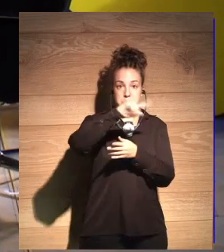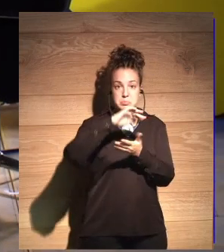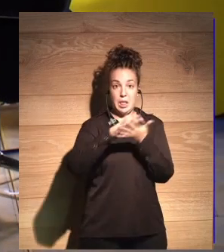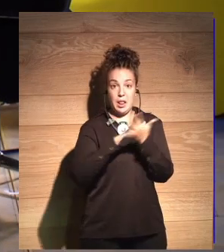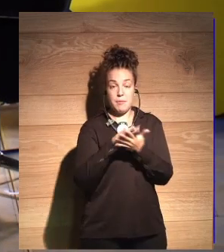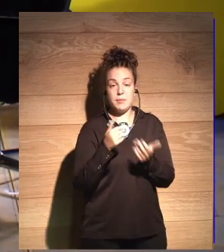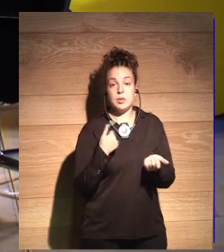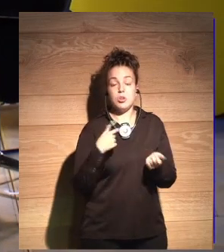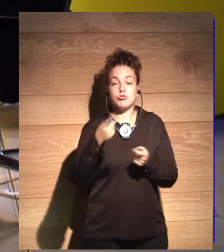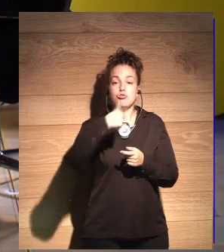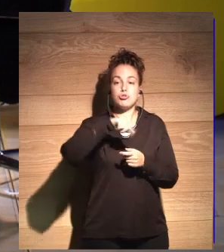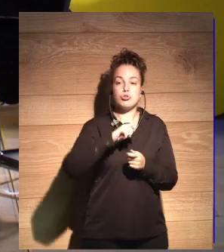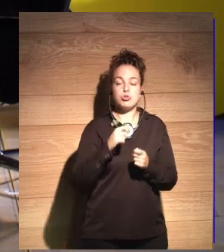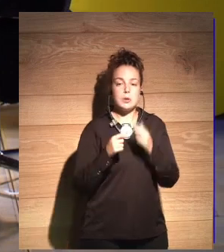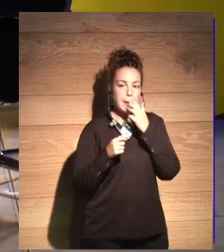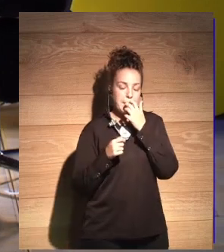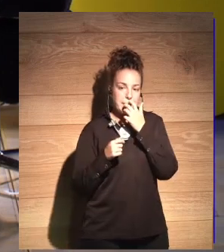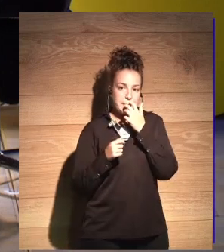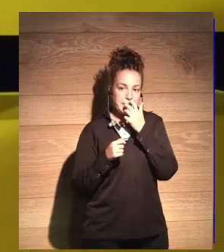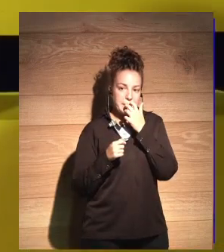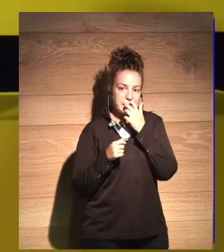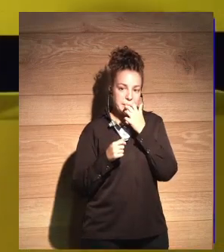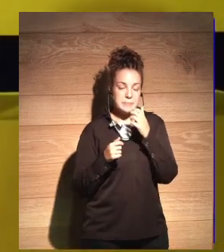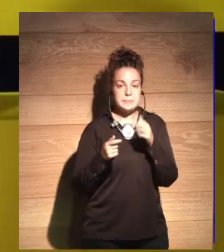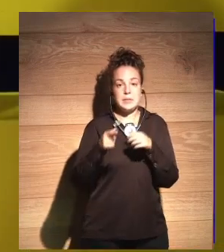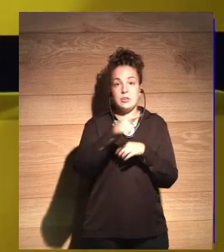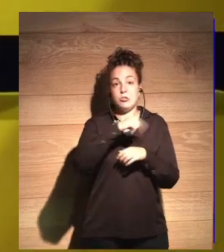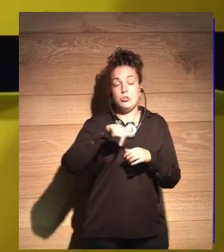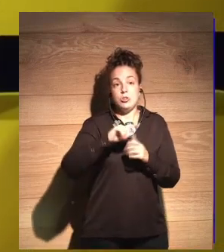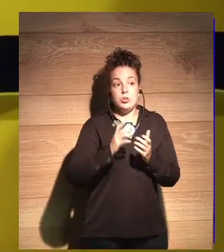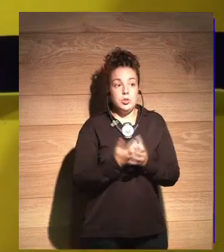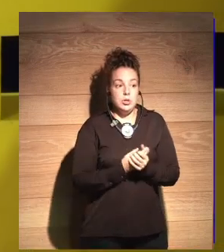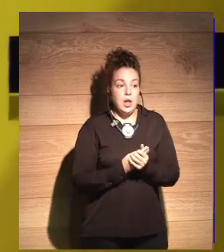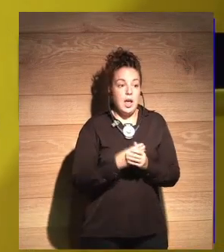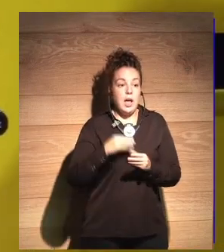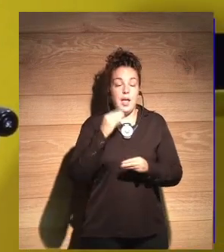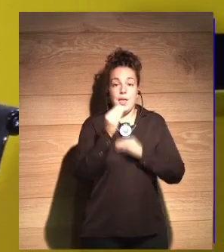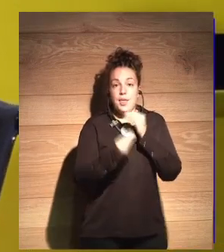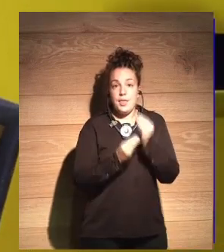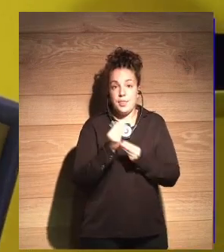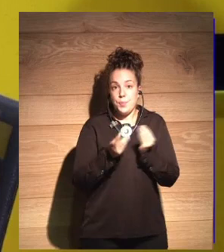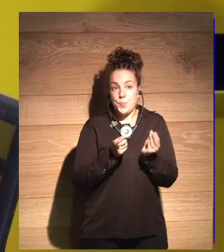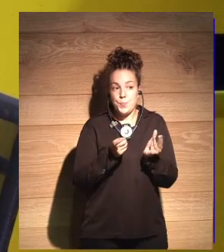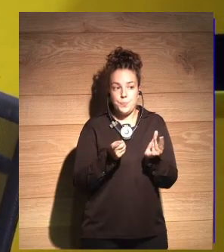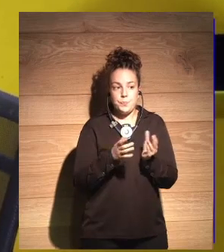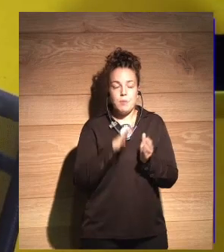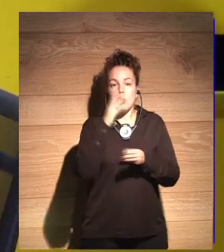attention. How can we take up a space from that